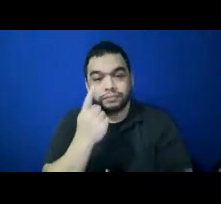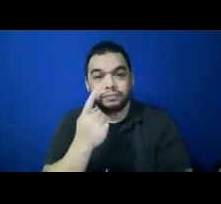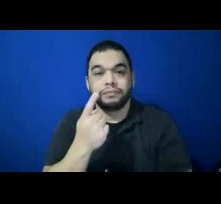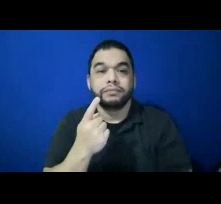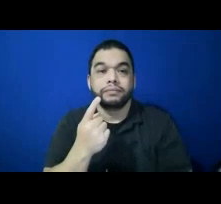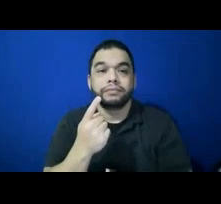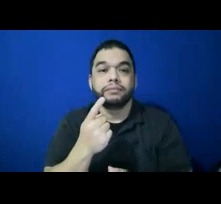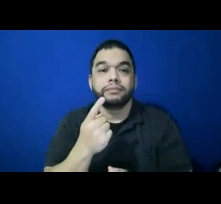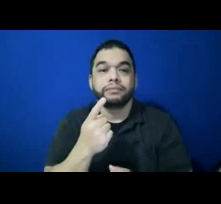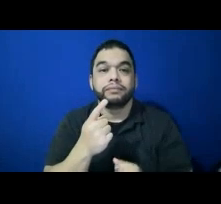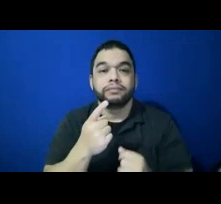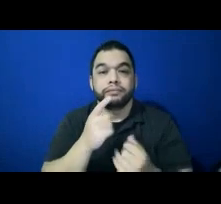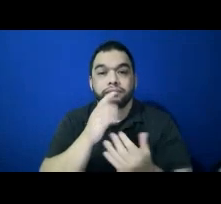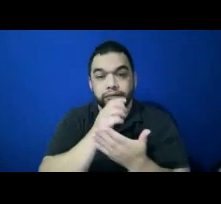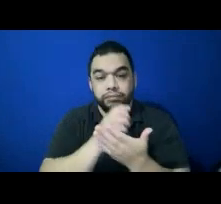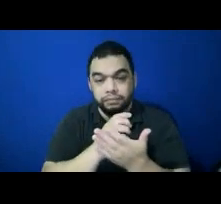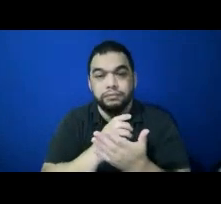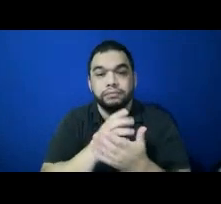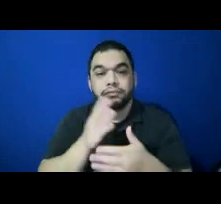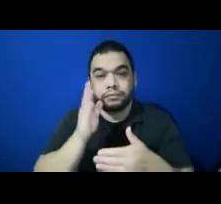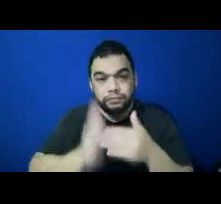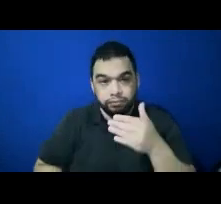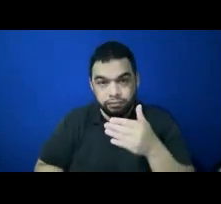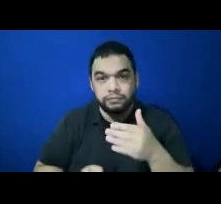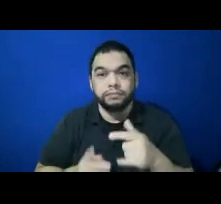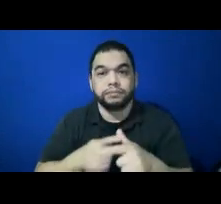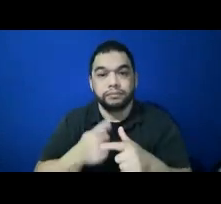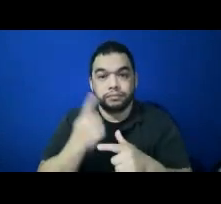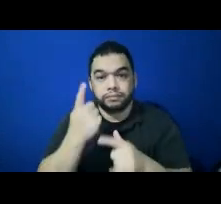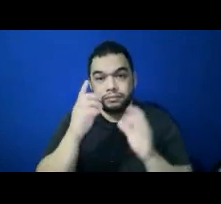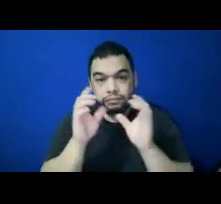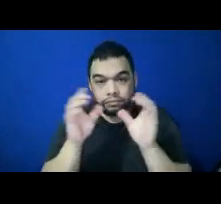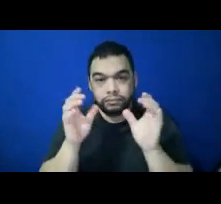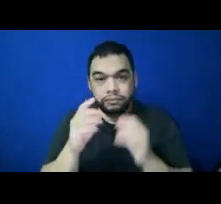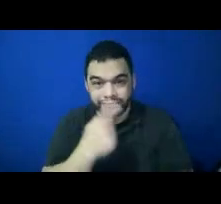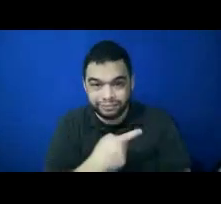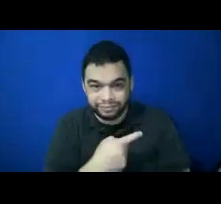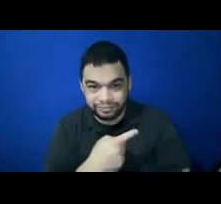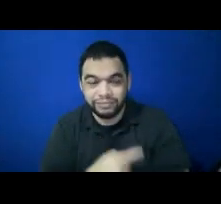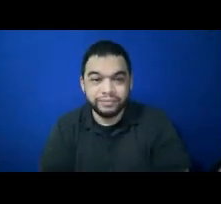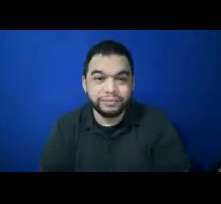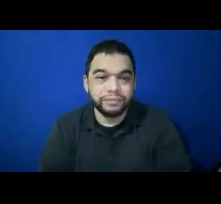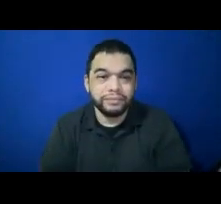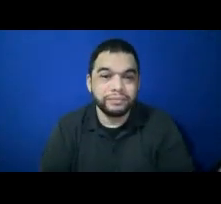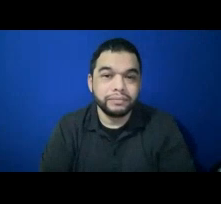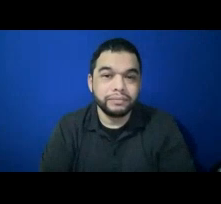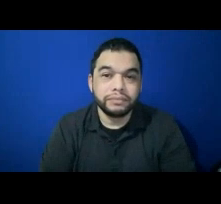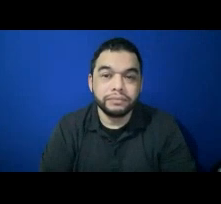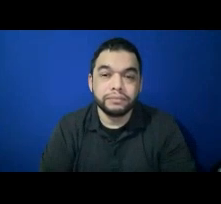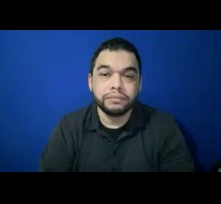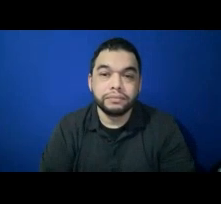see that I have one course that has been completed and I have the certificate. Let's go to the next slide,